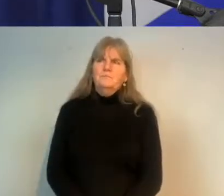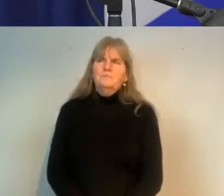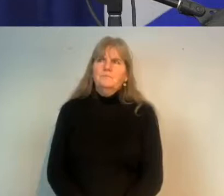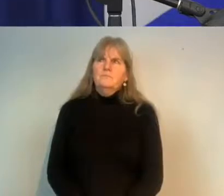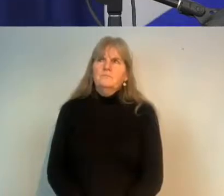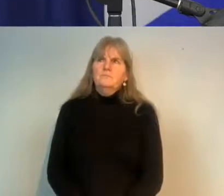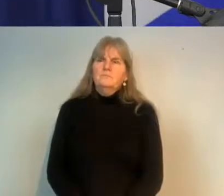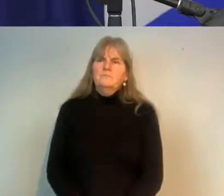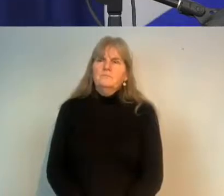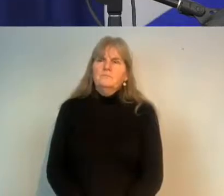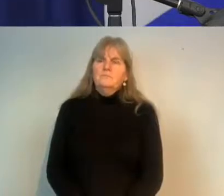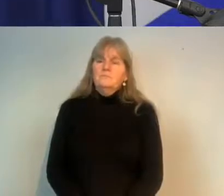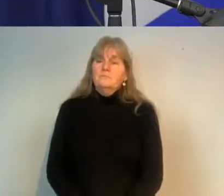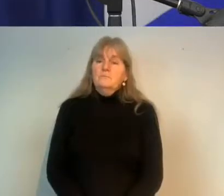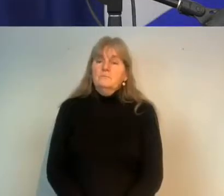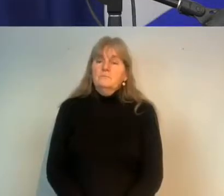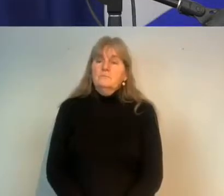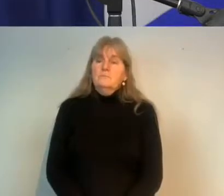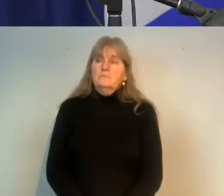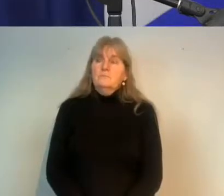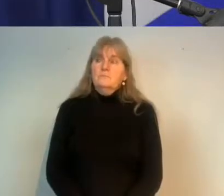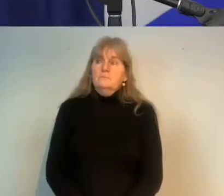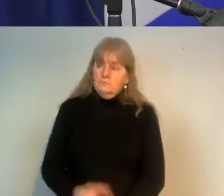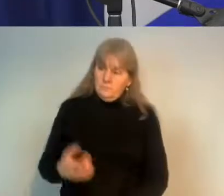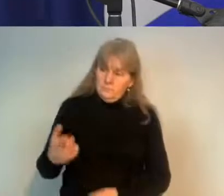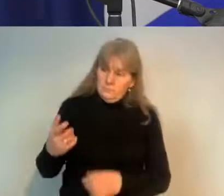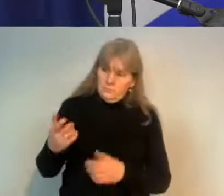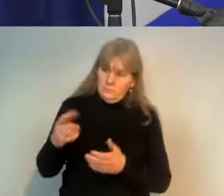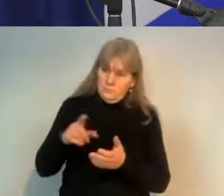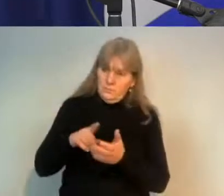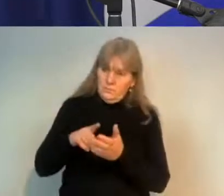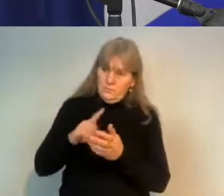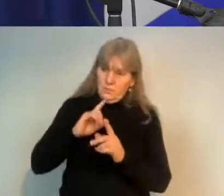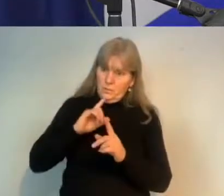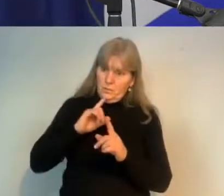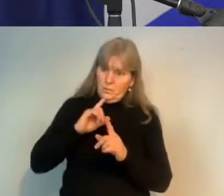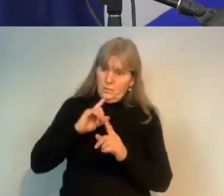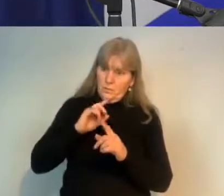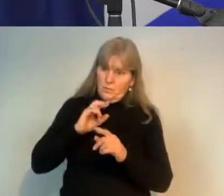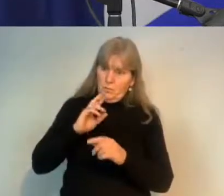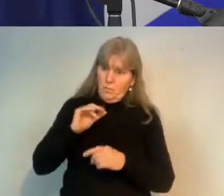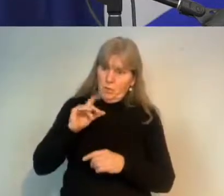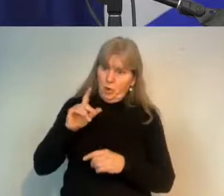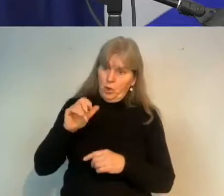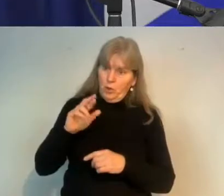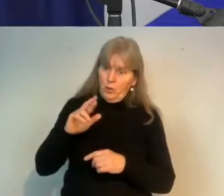Just checking one more time. Do we have a reporter from l'Aurore Boreale on the line?